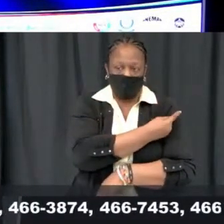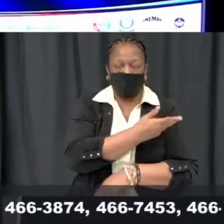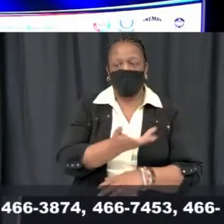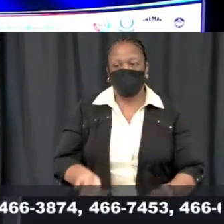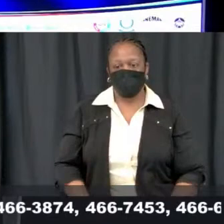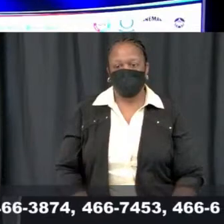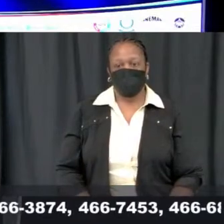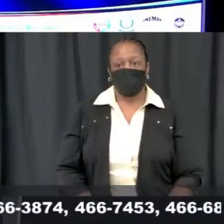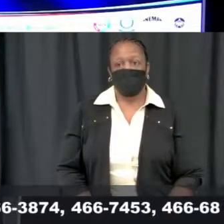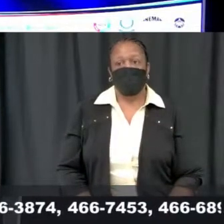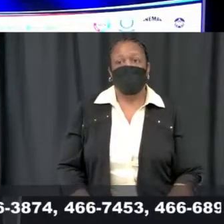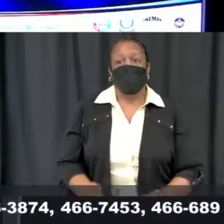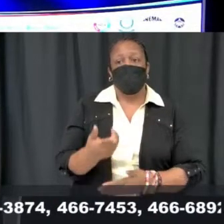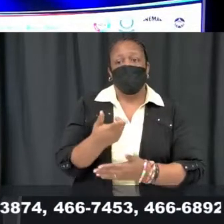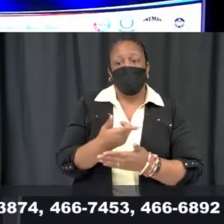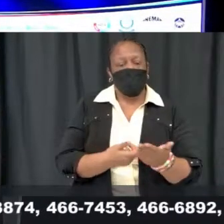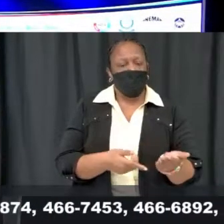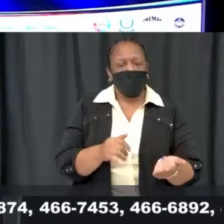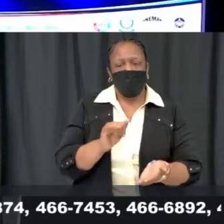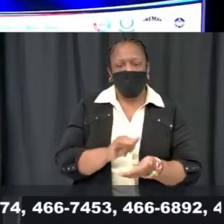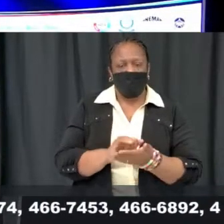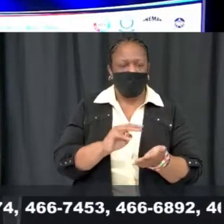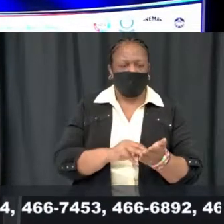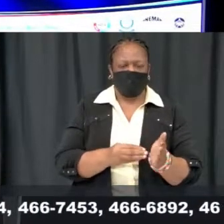what is the motive of it?